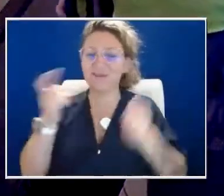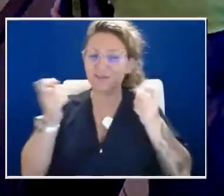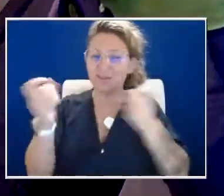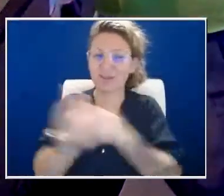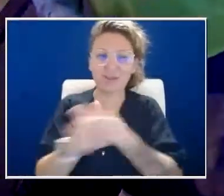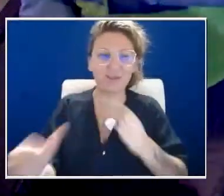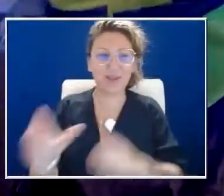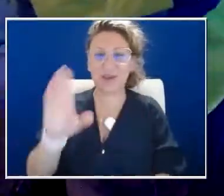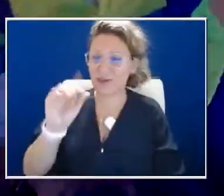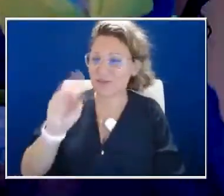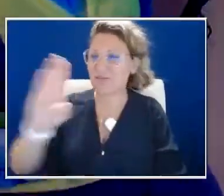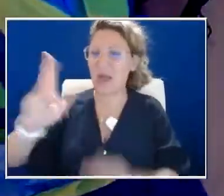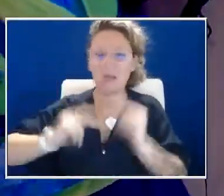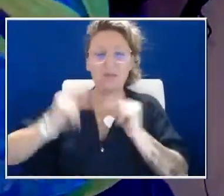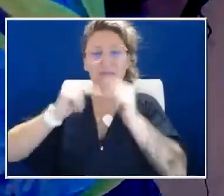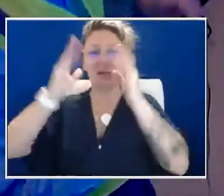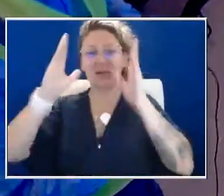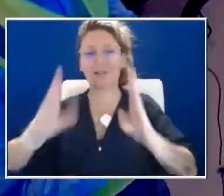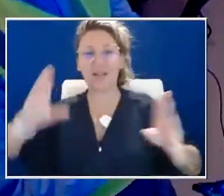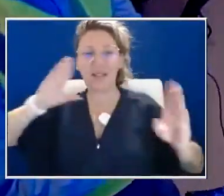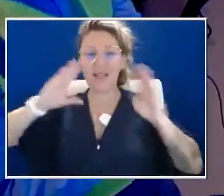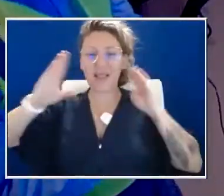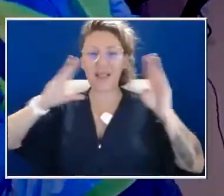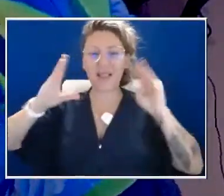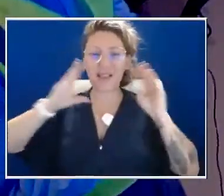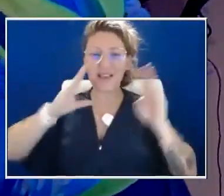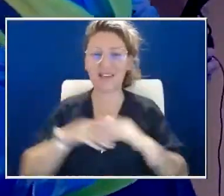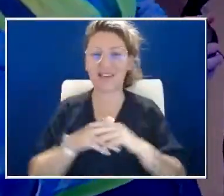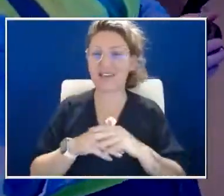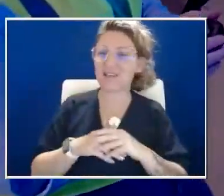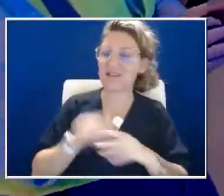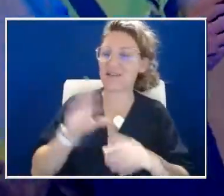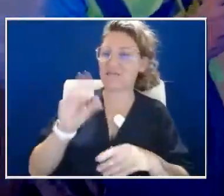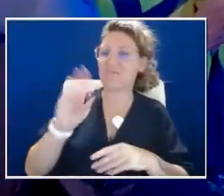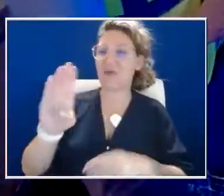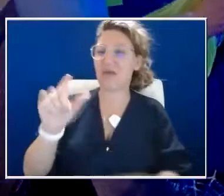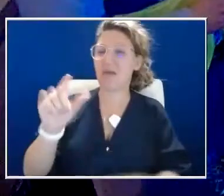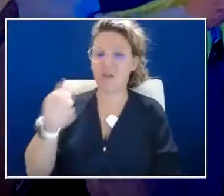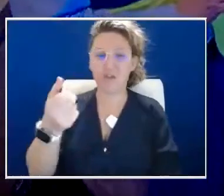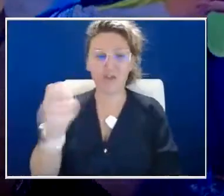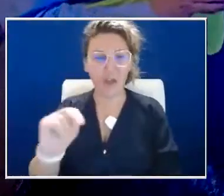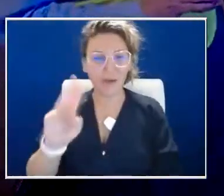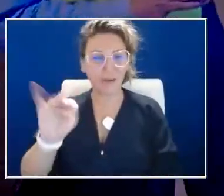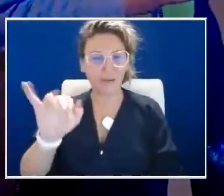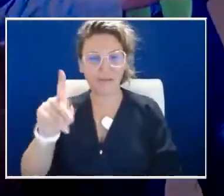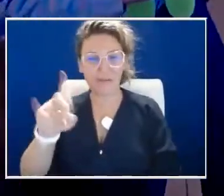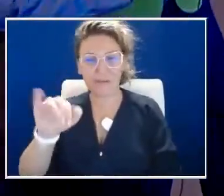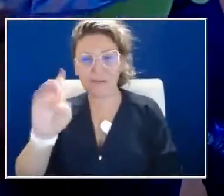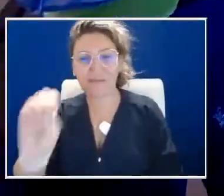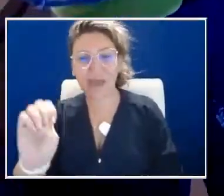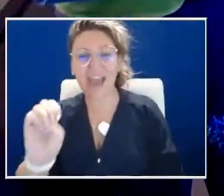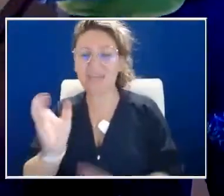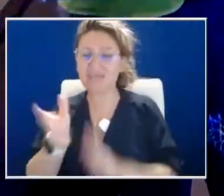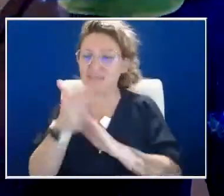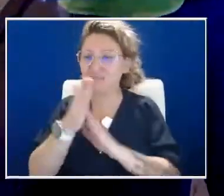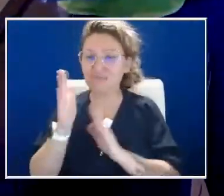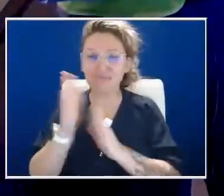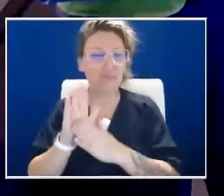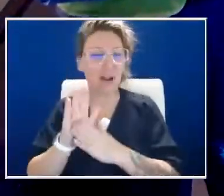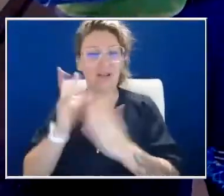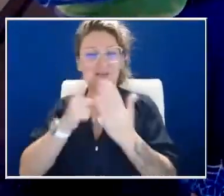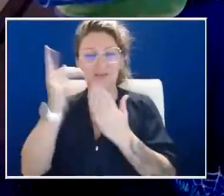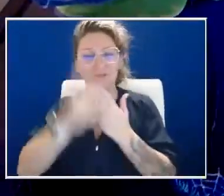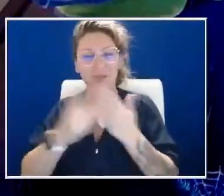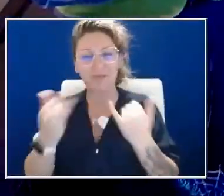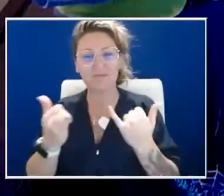Builder? Hello. All right, there they are, Bob, Logan, Maggie. Thanks for literally running the show today. And anyway,